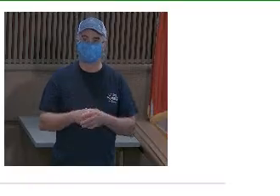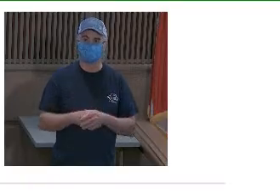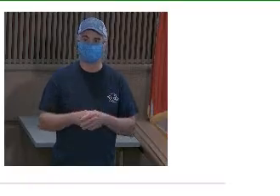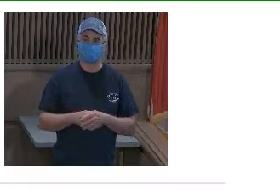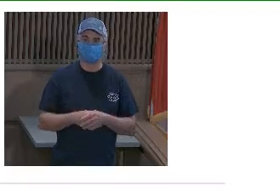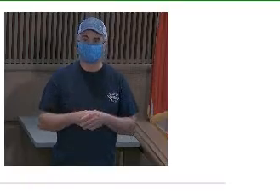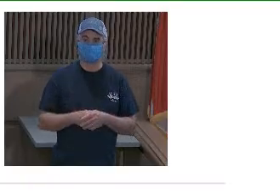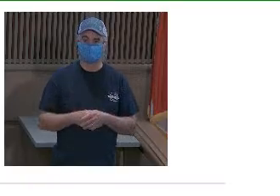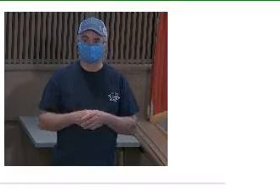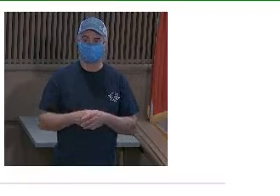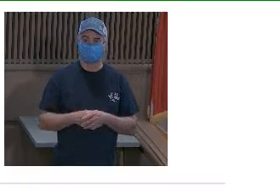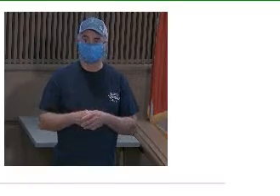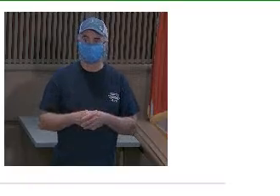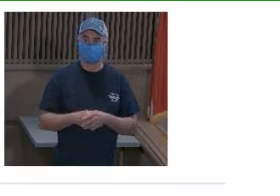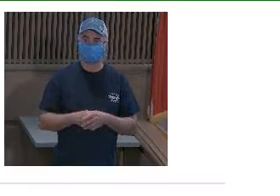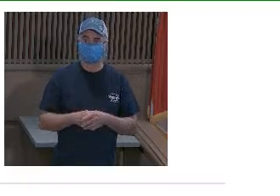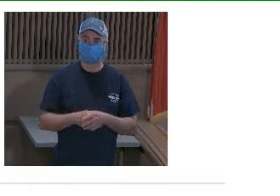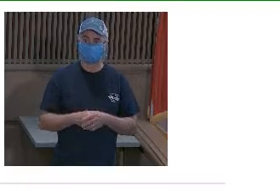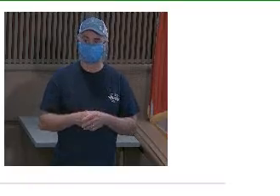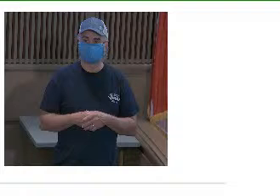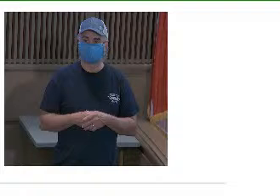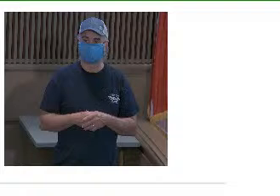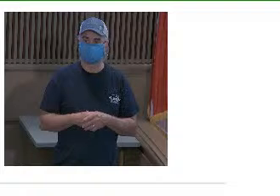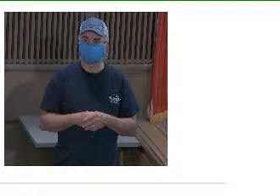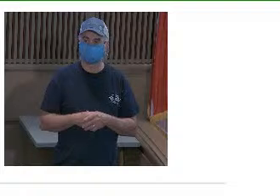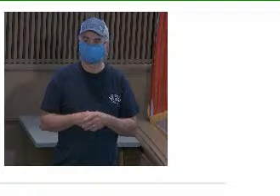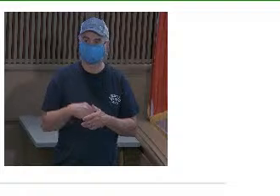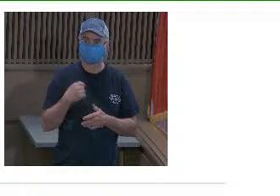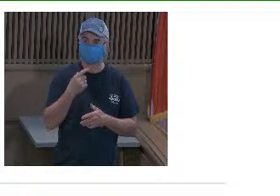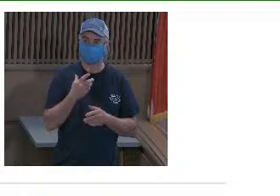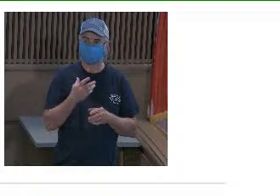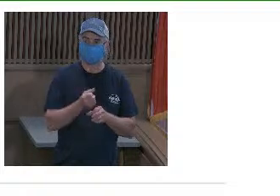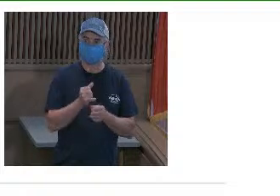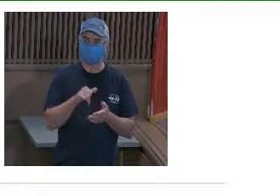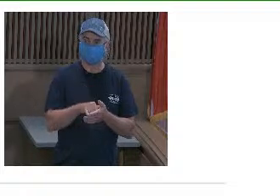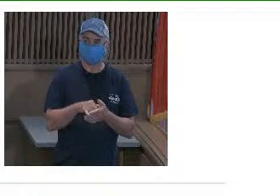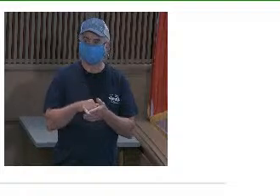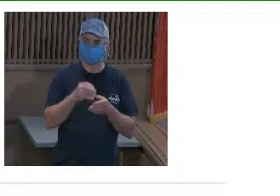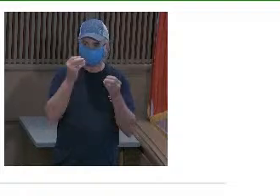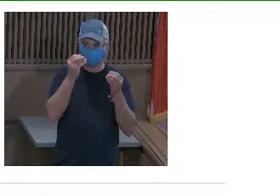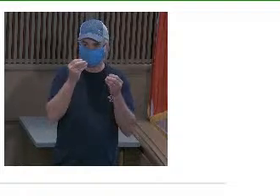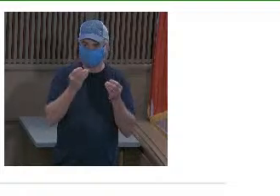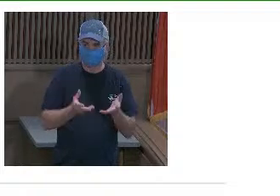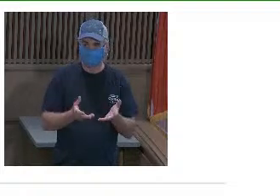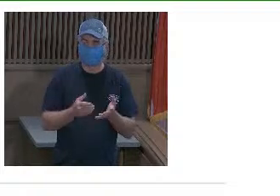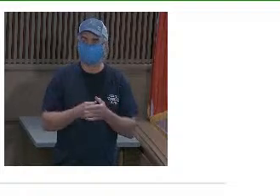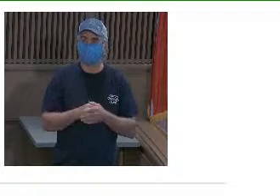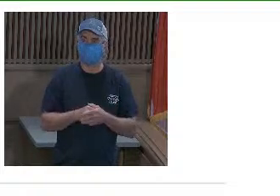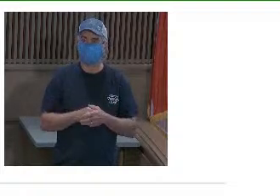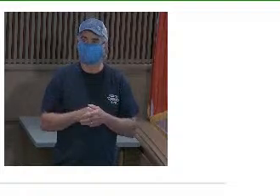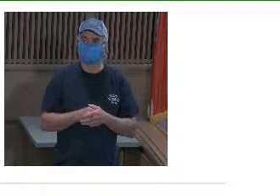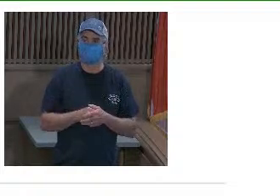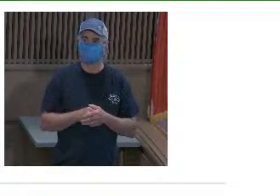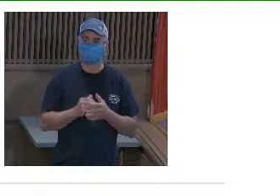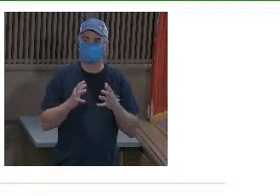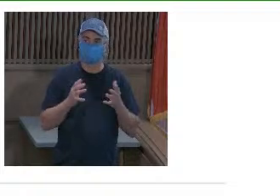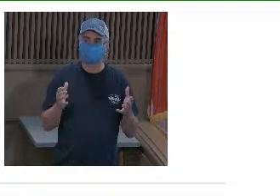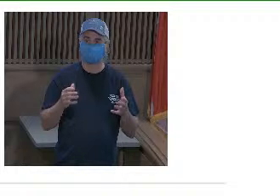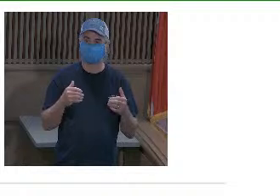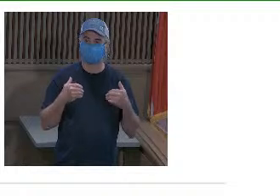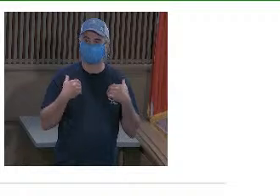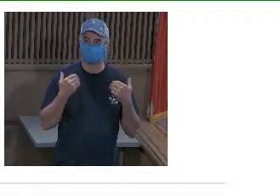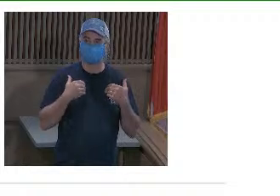the demographics of who is now getting infected. It's a much younger group. It's a group